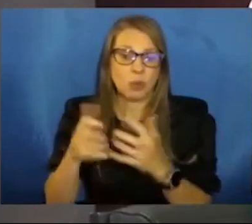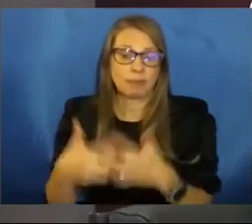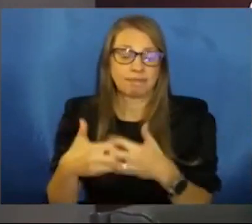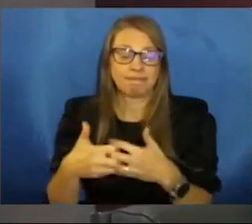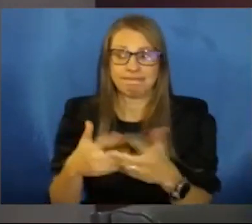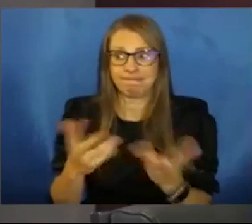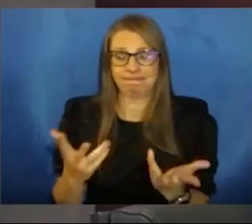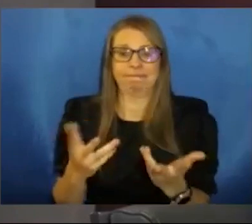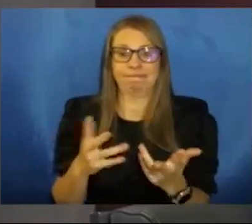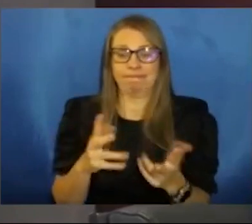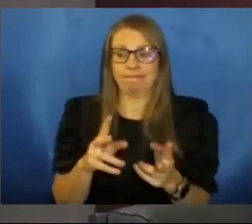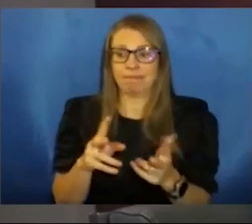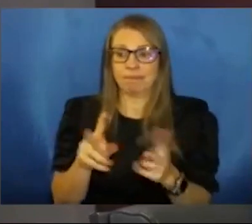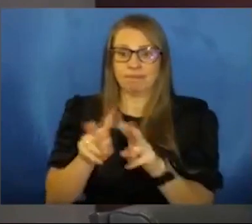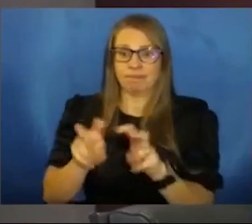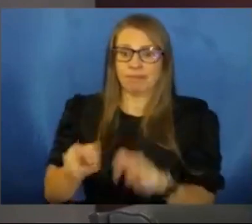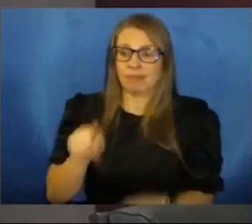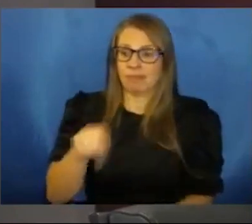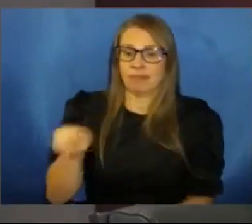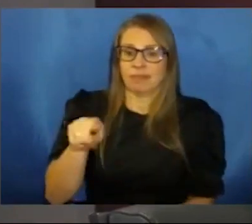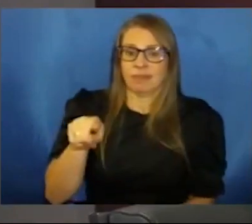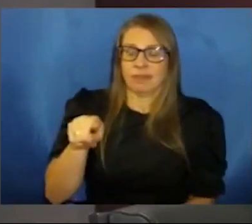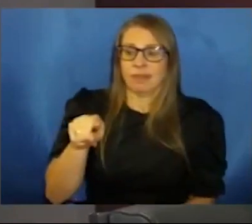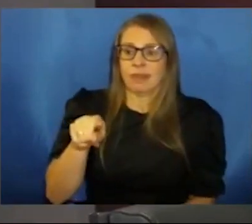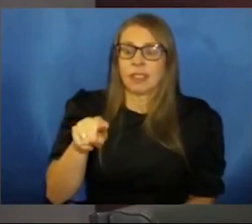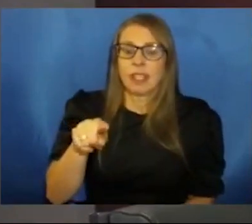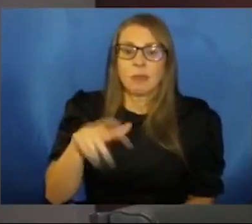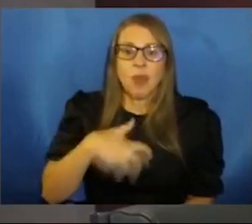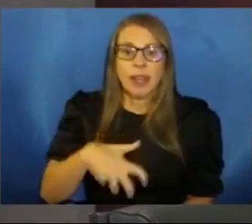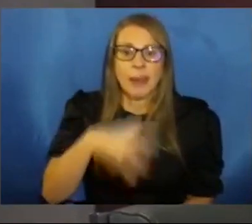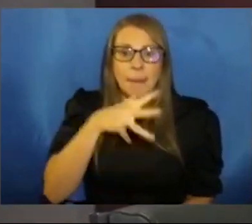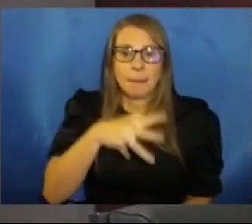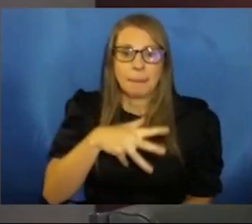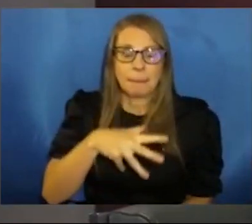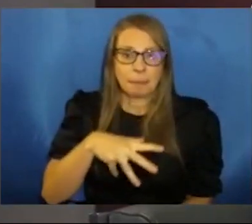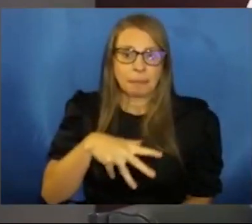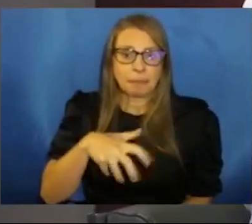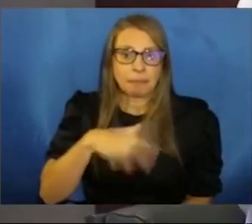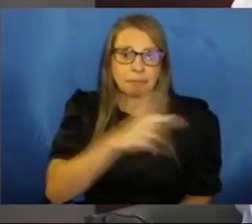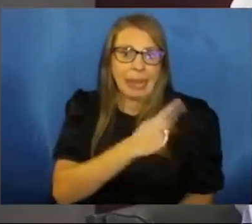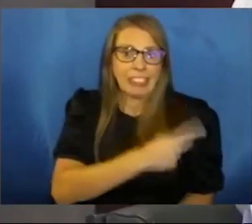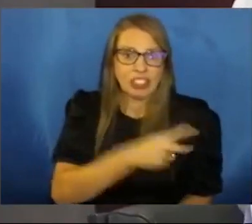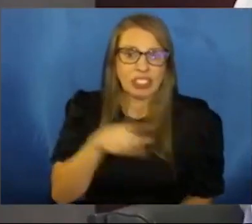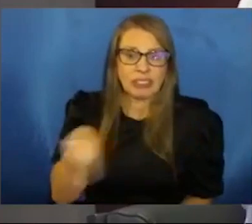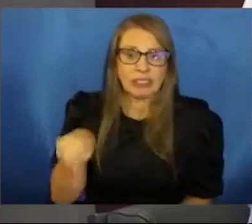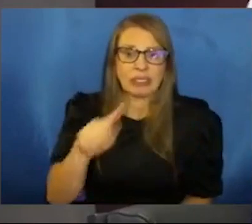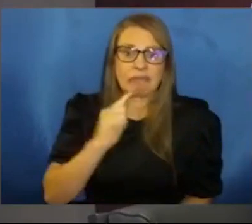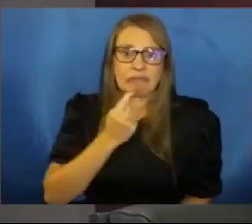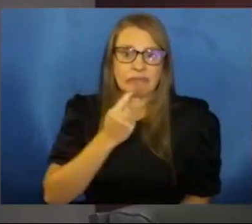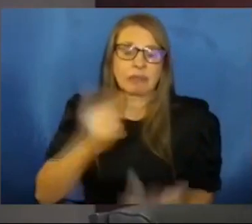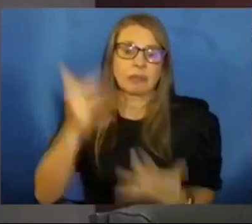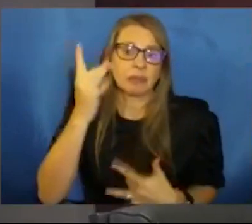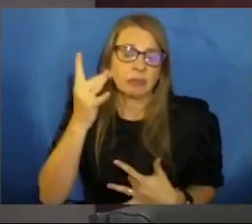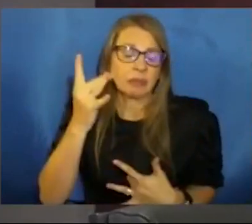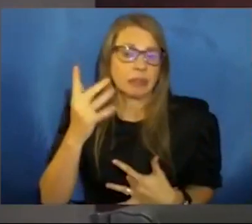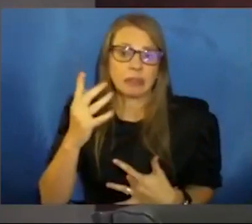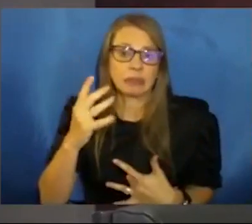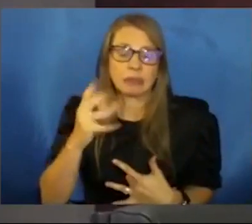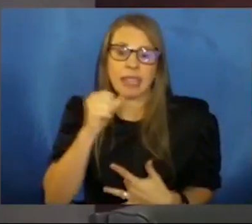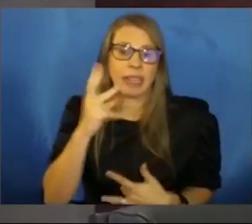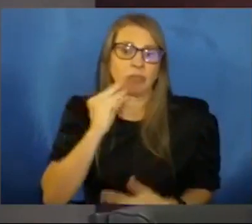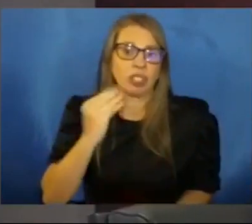in the past week. Last week, we had someone in their 30s pregnant. And so, you know, I don't